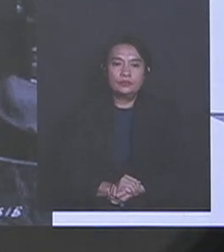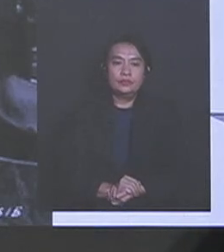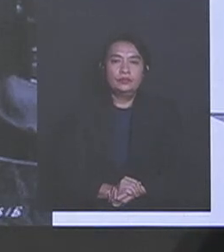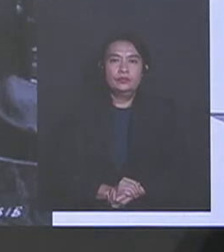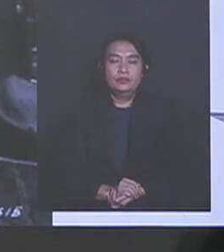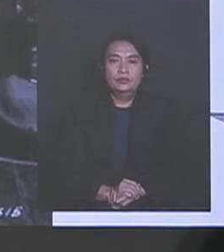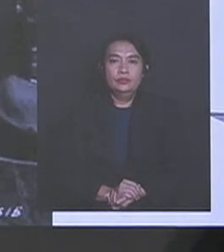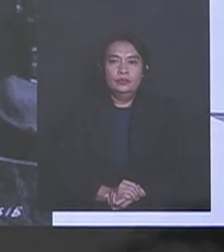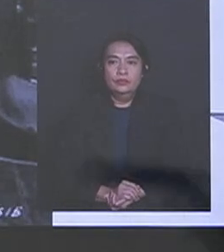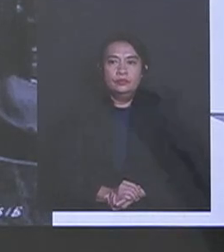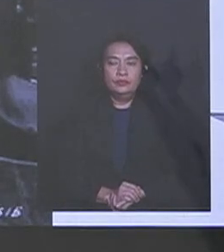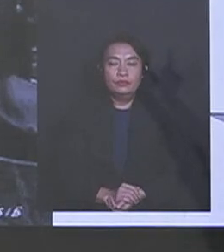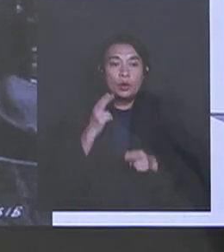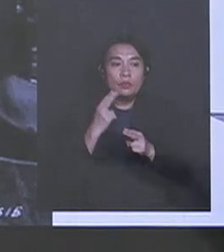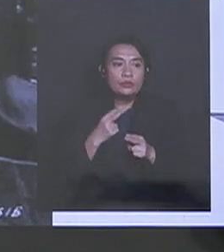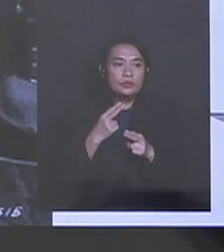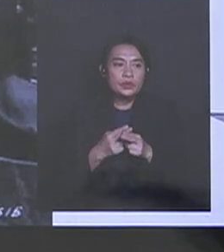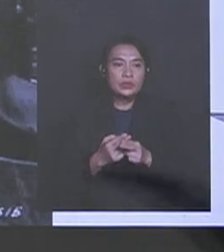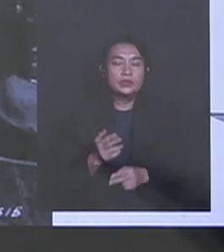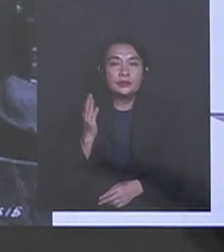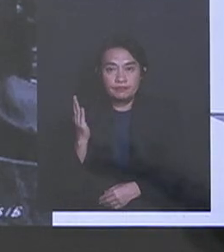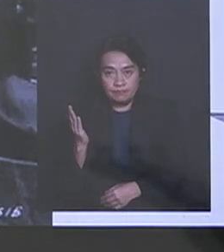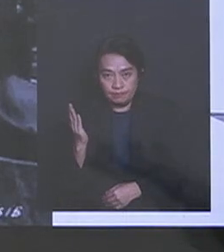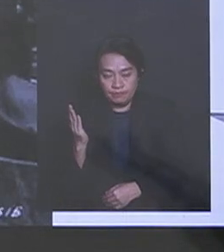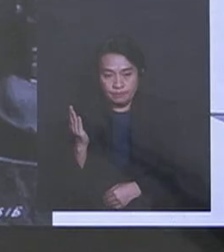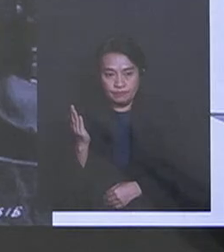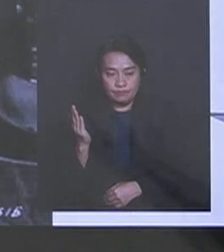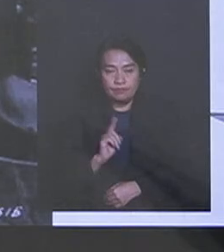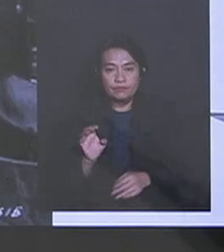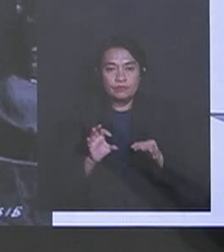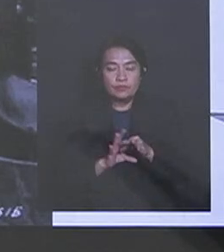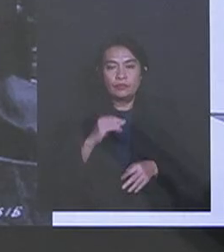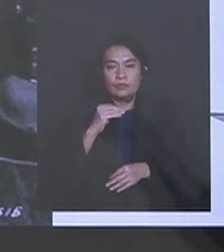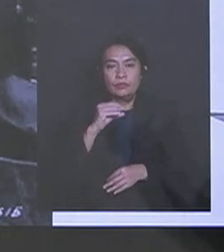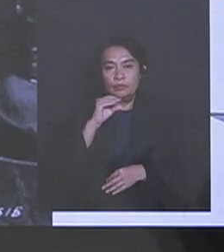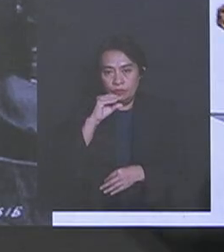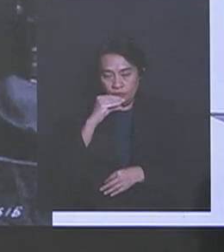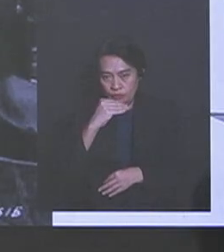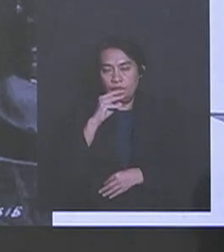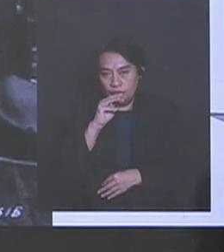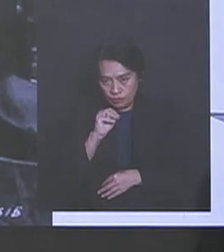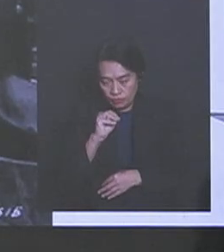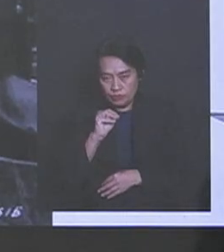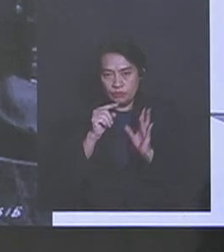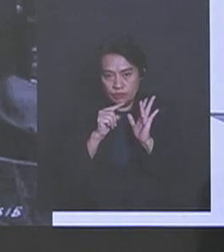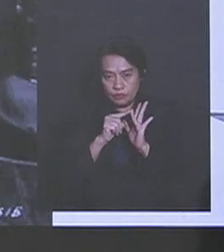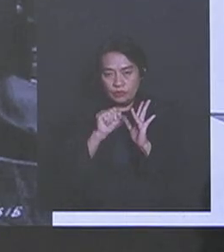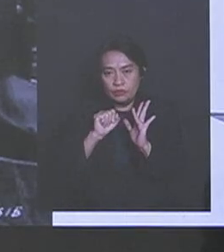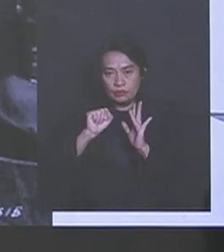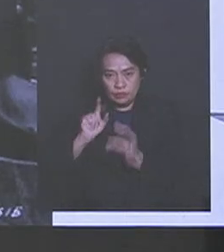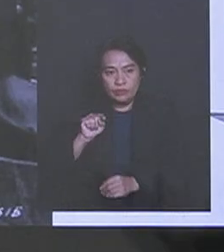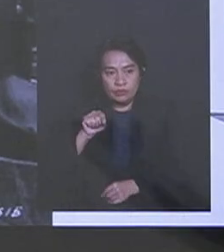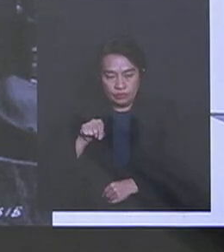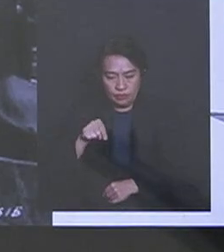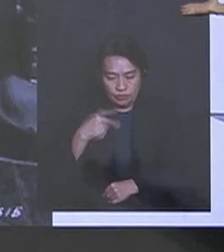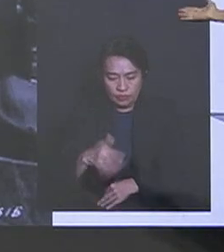powerful man in the history of New York. He actually was in charge, and this structure was built as a way to minimize traffic,